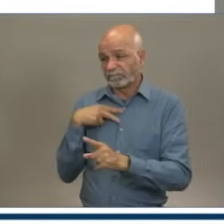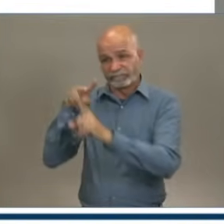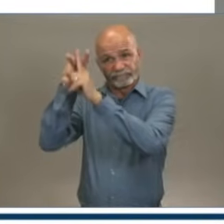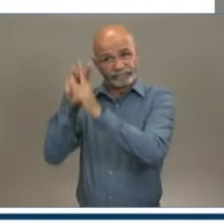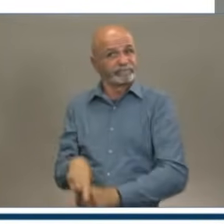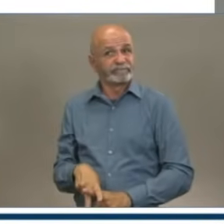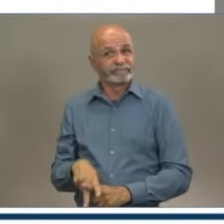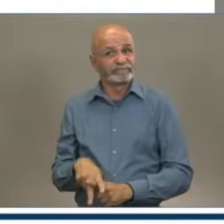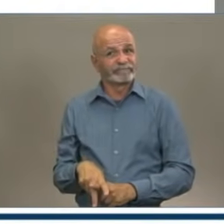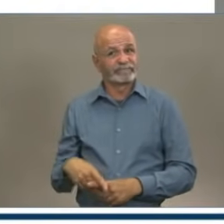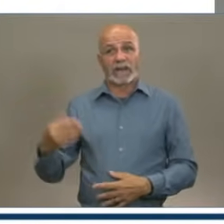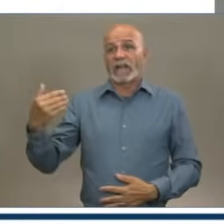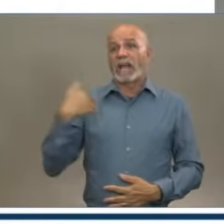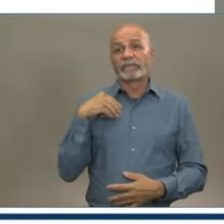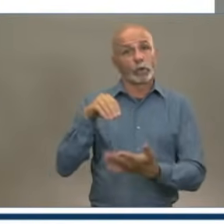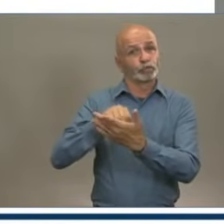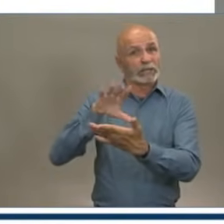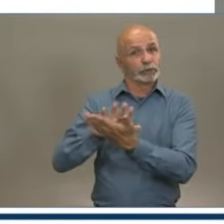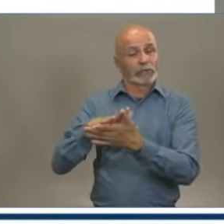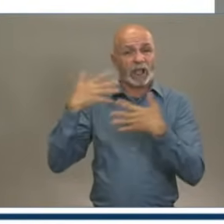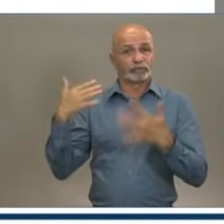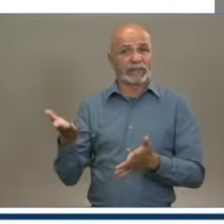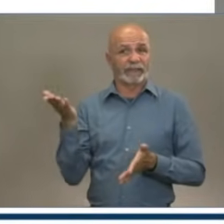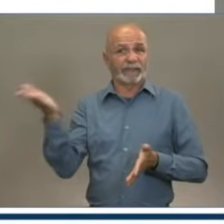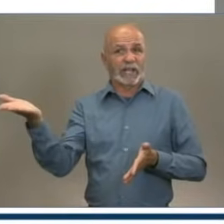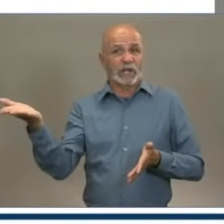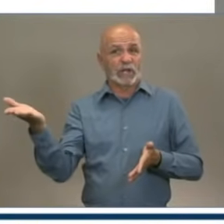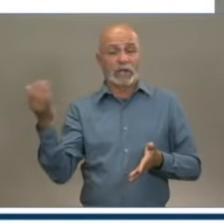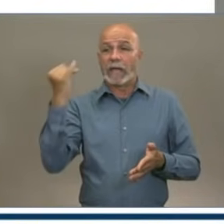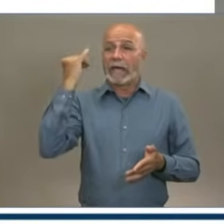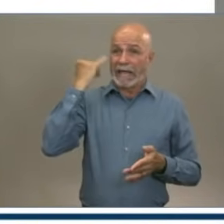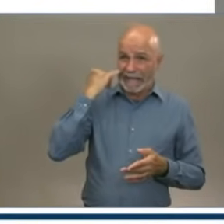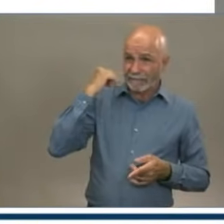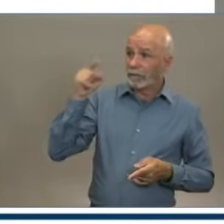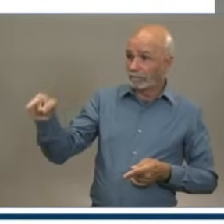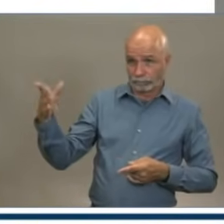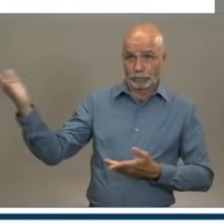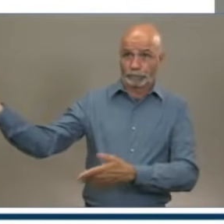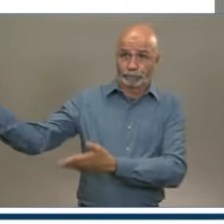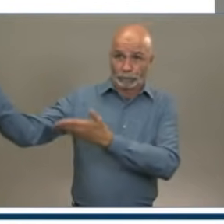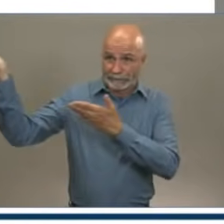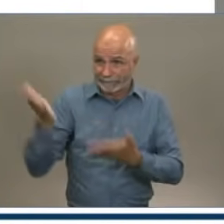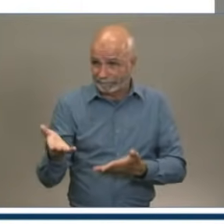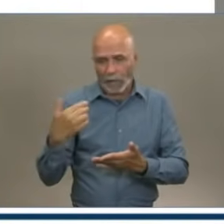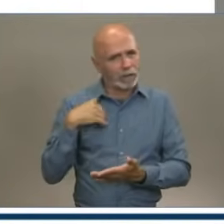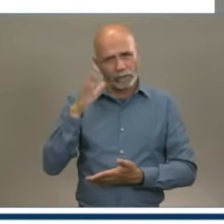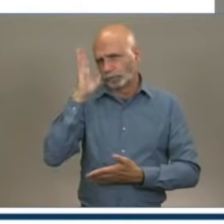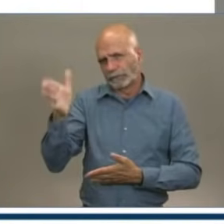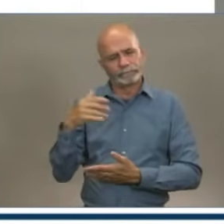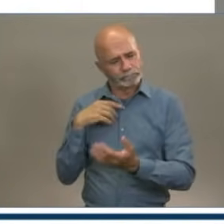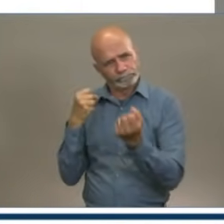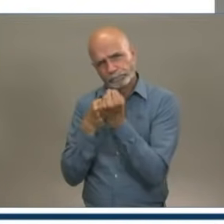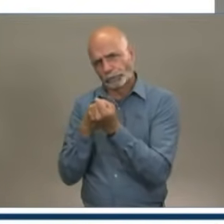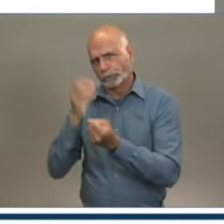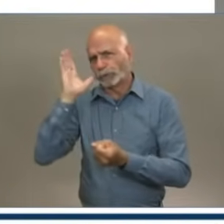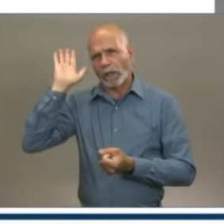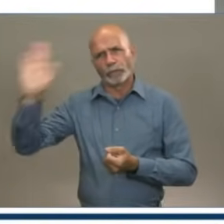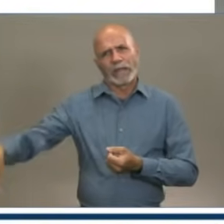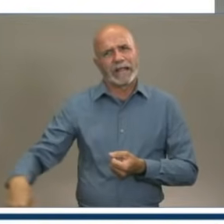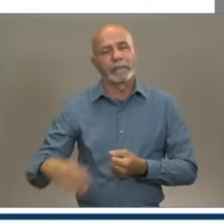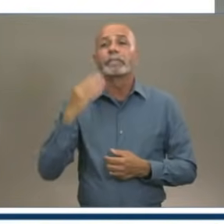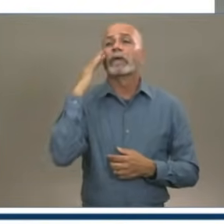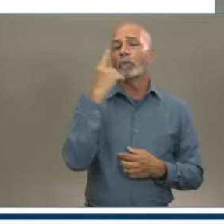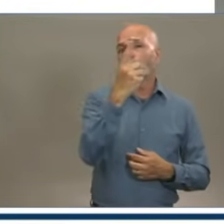there's small numbers of people. And if they bring forward, and we support them. I'll tell a story that one of the staff in the